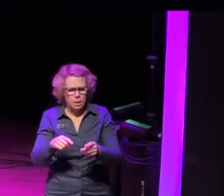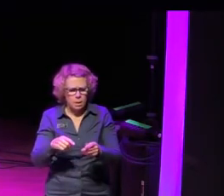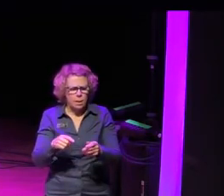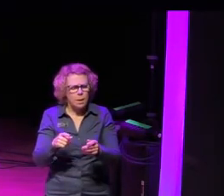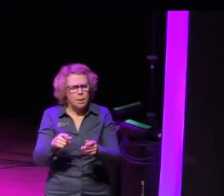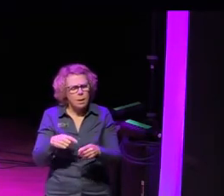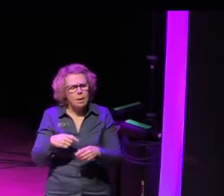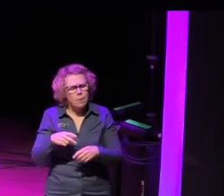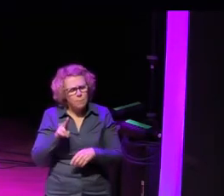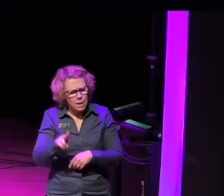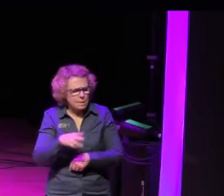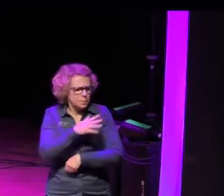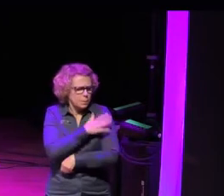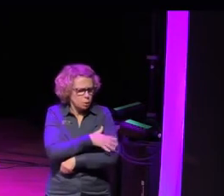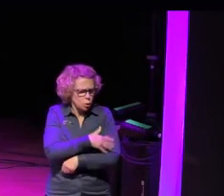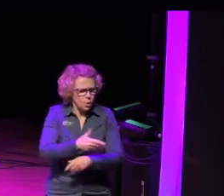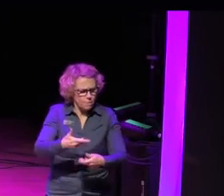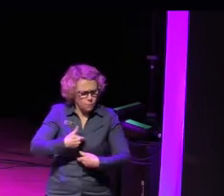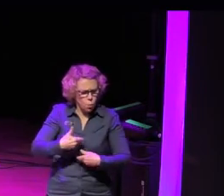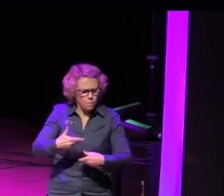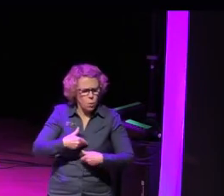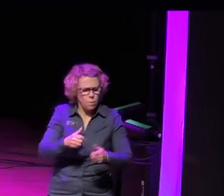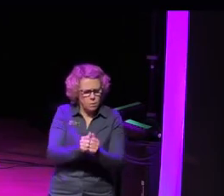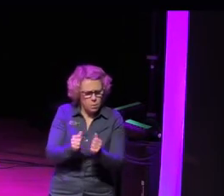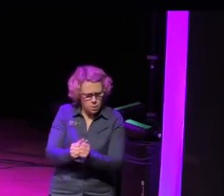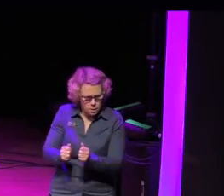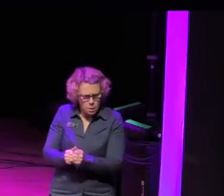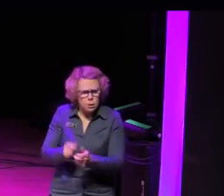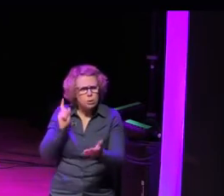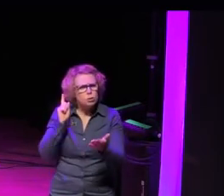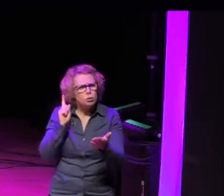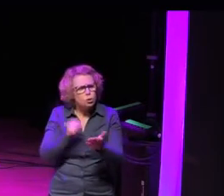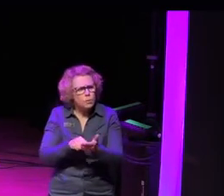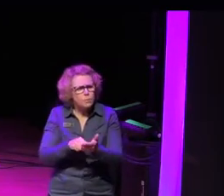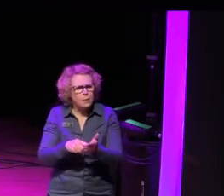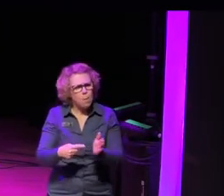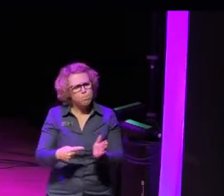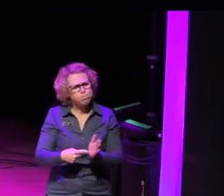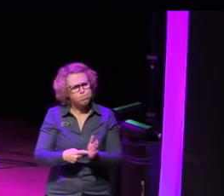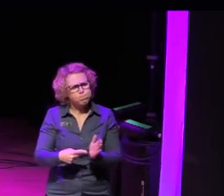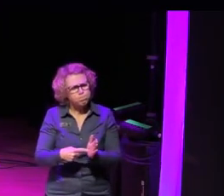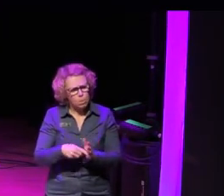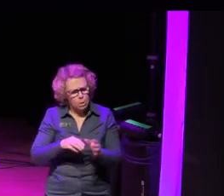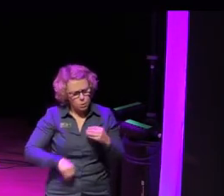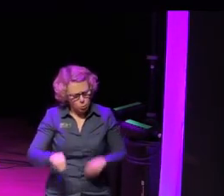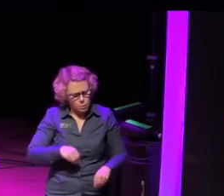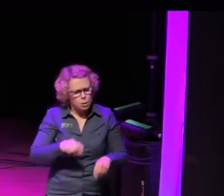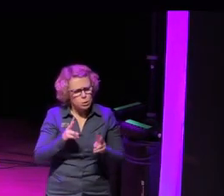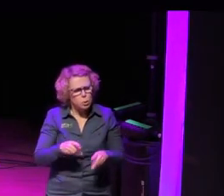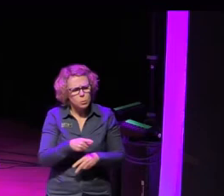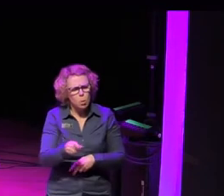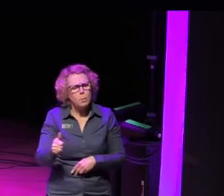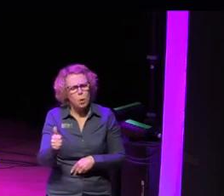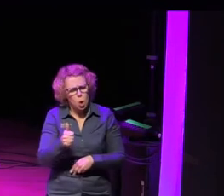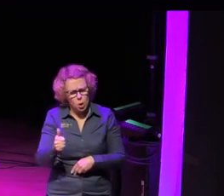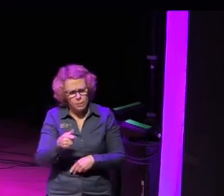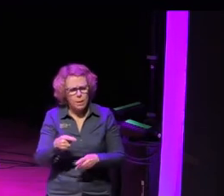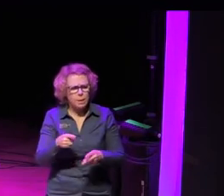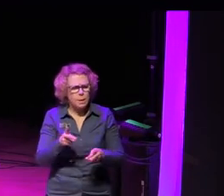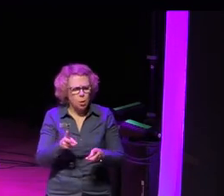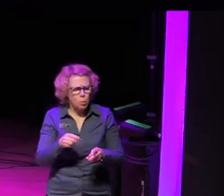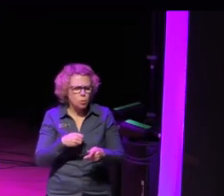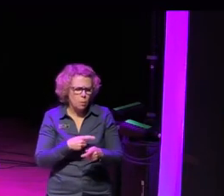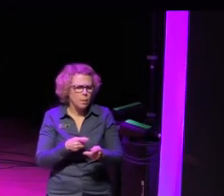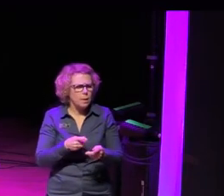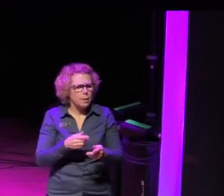staff to resist the corruption that they meet when they enter this or that